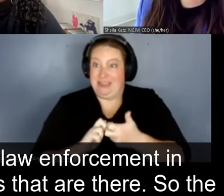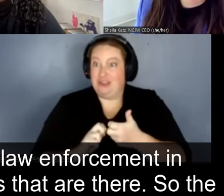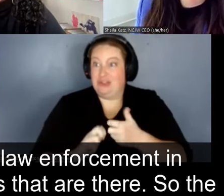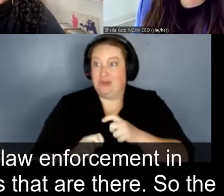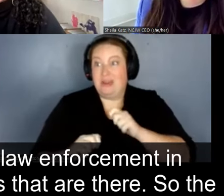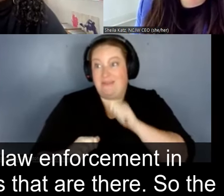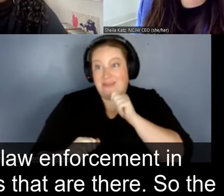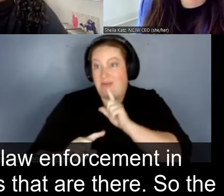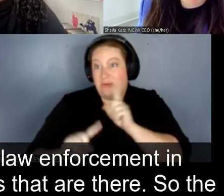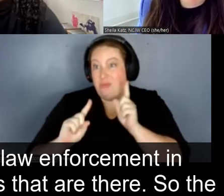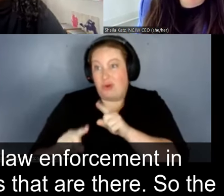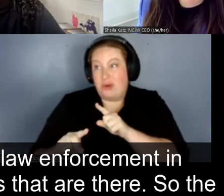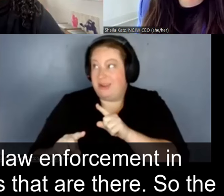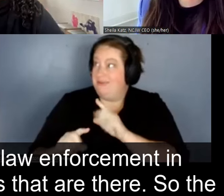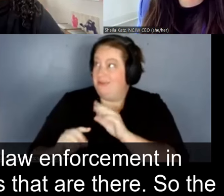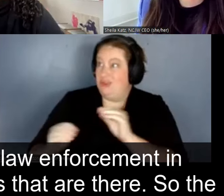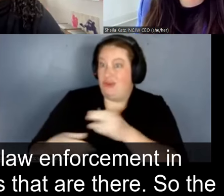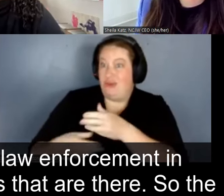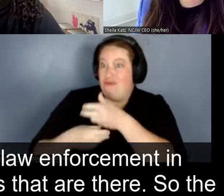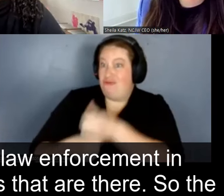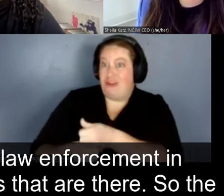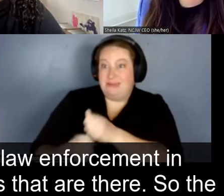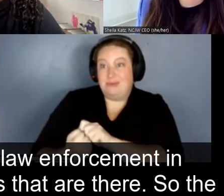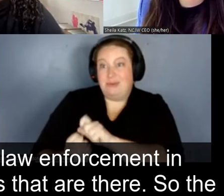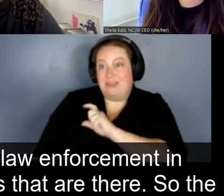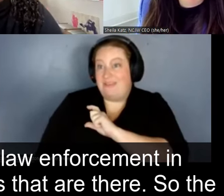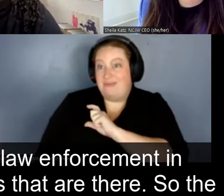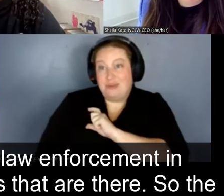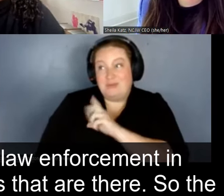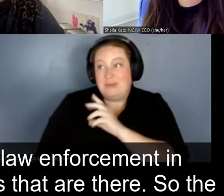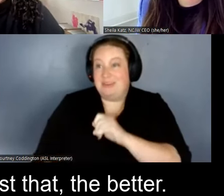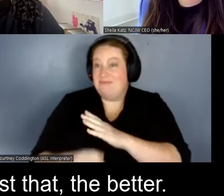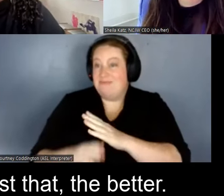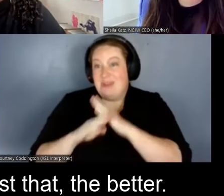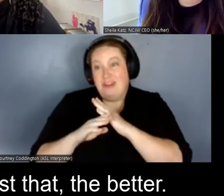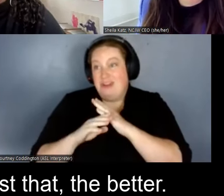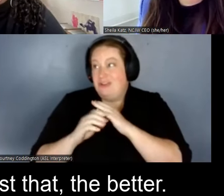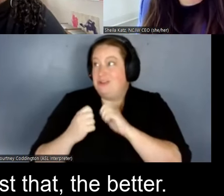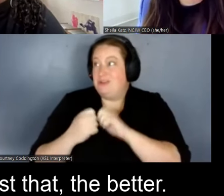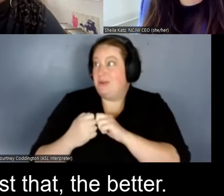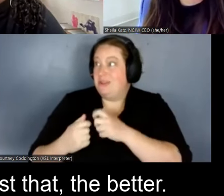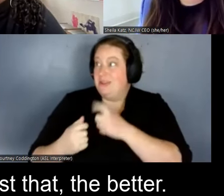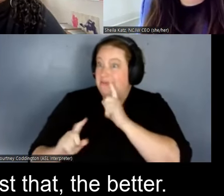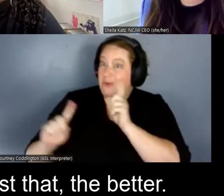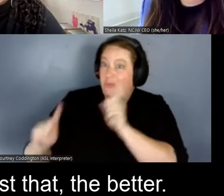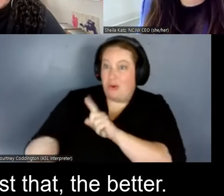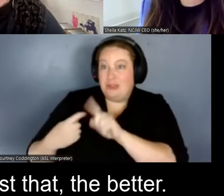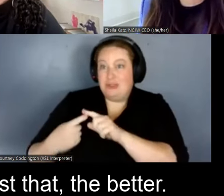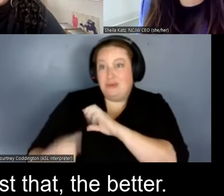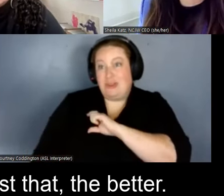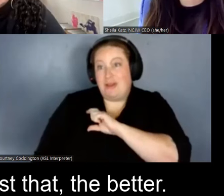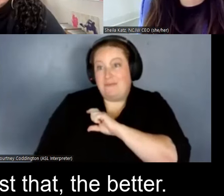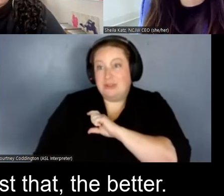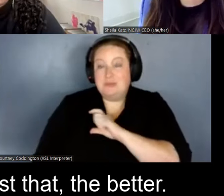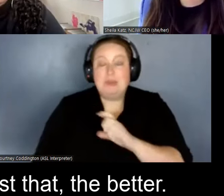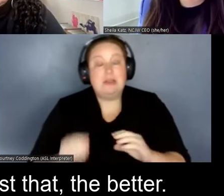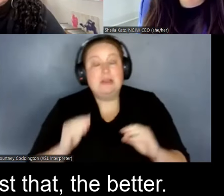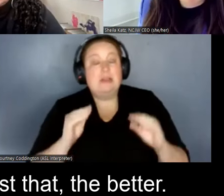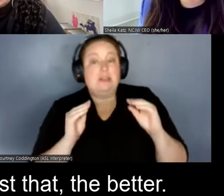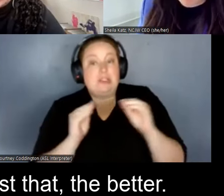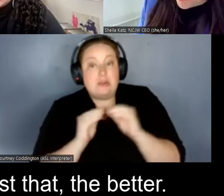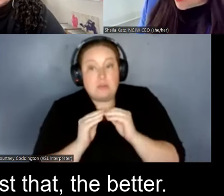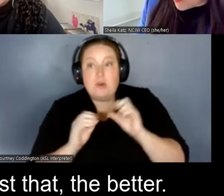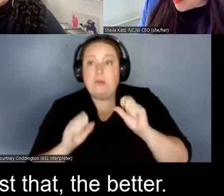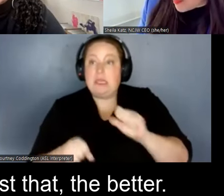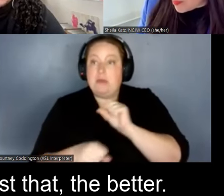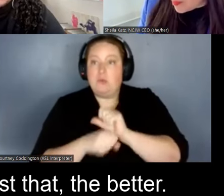law enforcement, trust with law enforcement in general, and the barriers that are there. So the more that we can work to get past that,